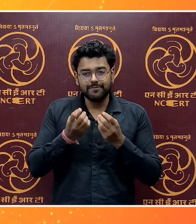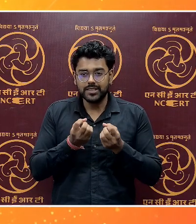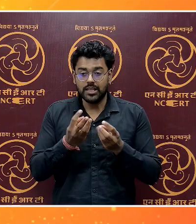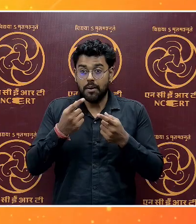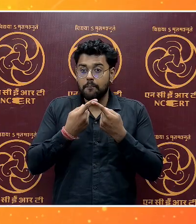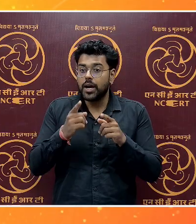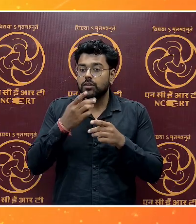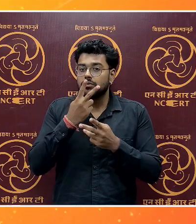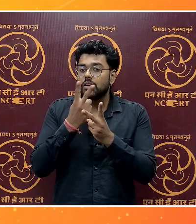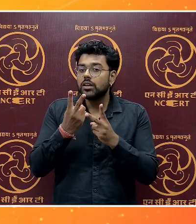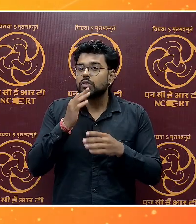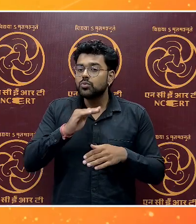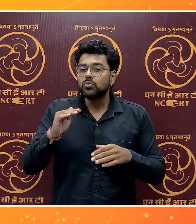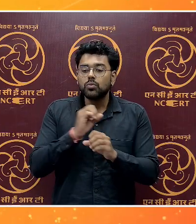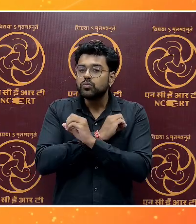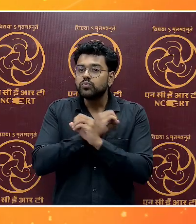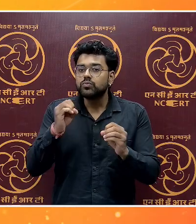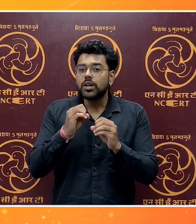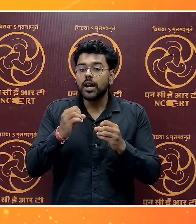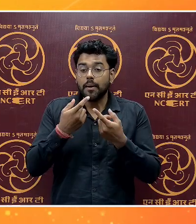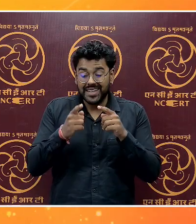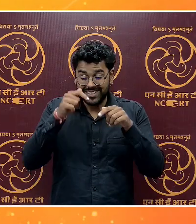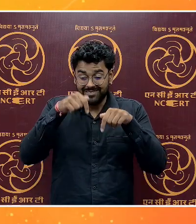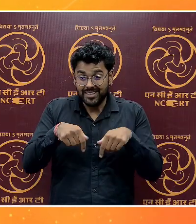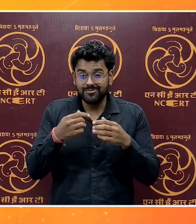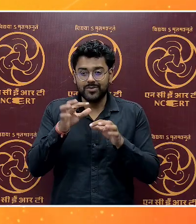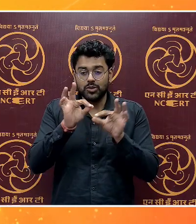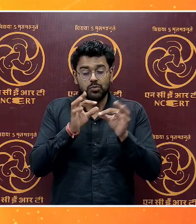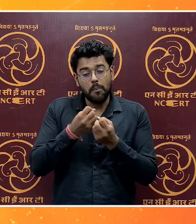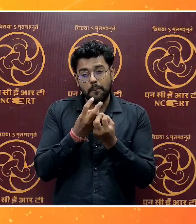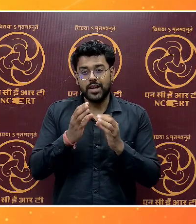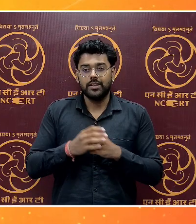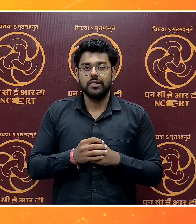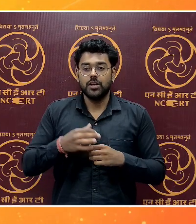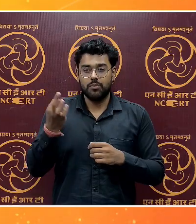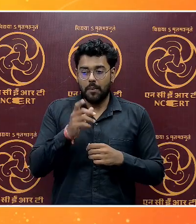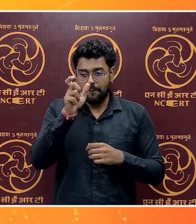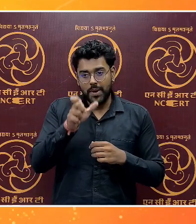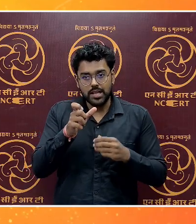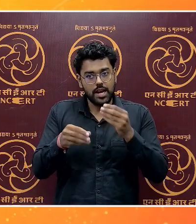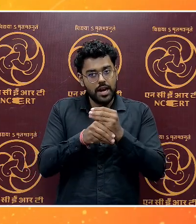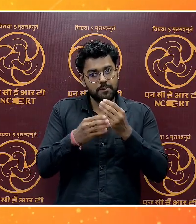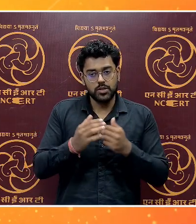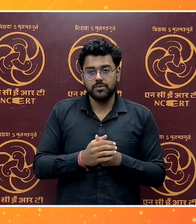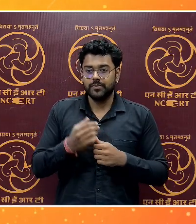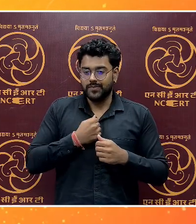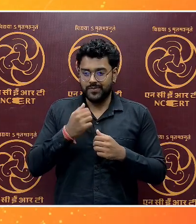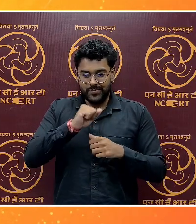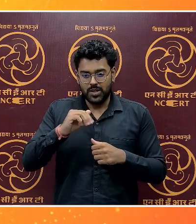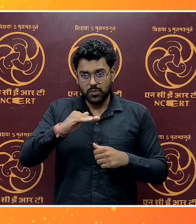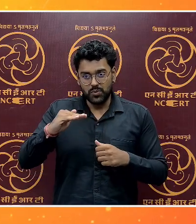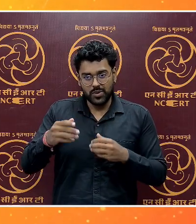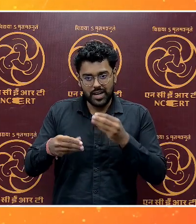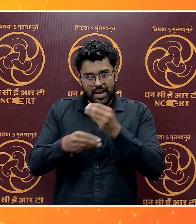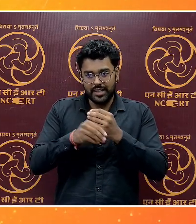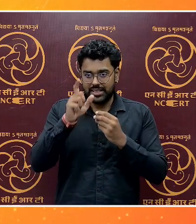no student. So in this we can have multiple options. The first option is add to individual. So in this I will add individual